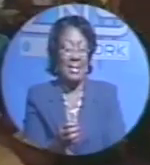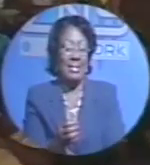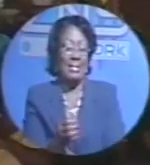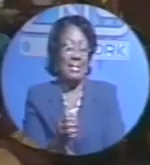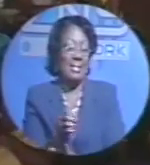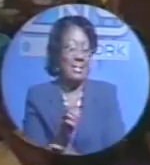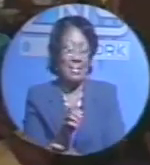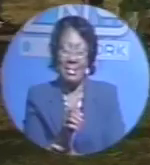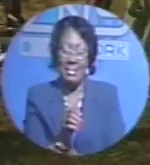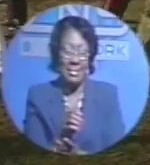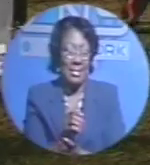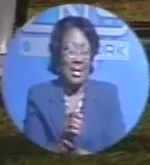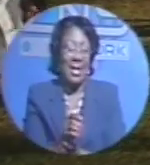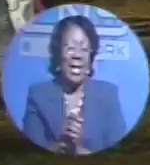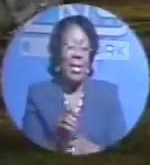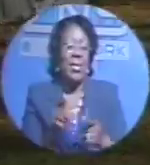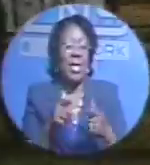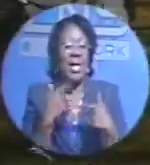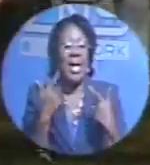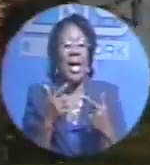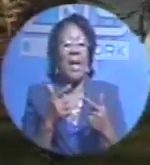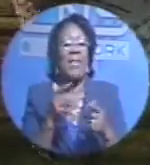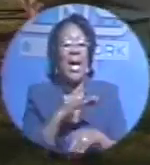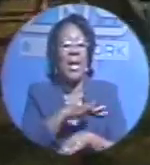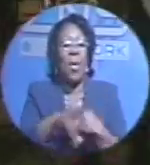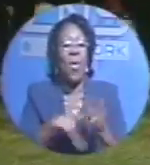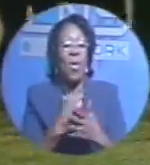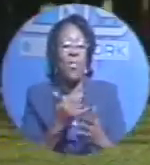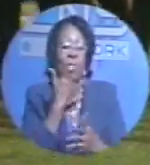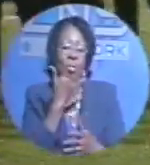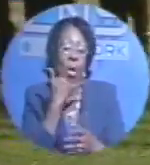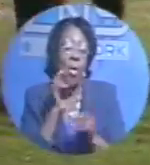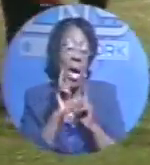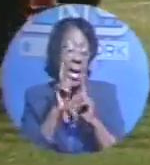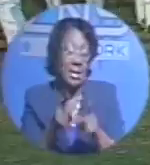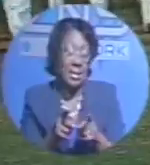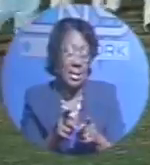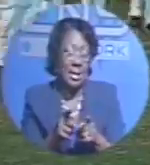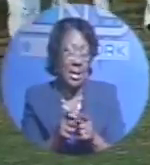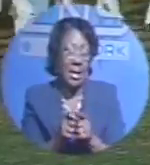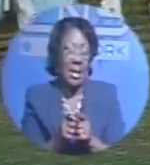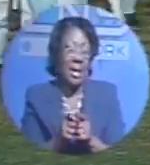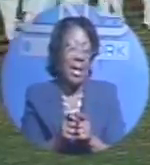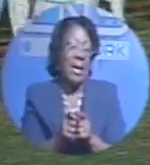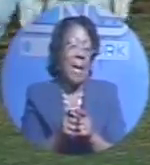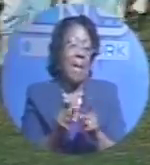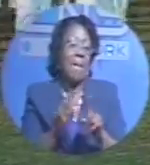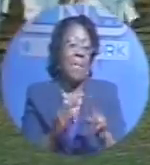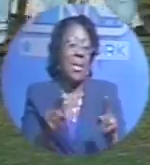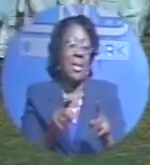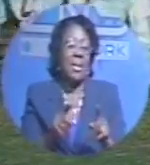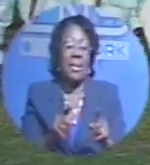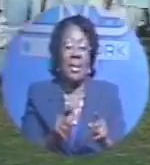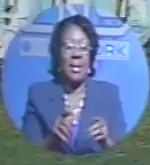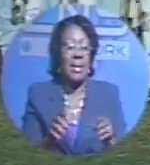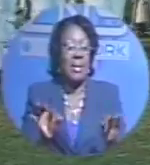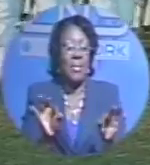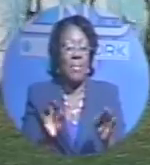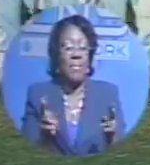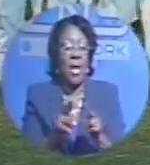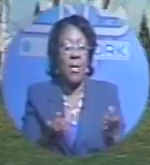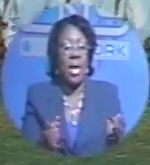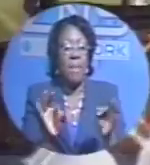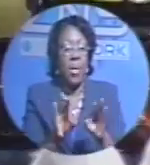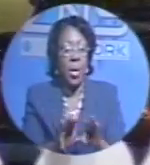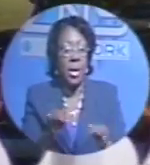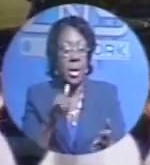You could very well laugh until you cry, but is it a laughing matter? In hindsight, this resident, Trevor Major, offers his